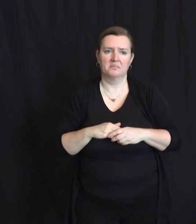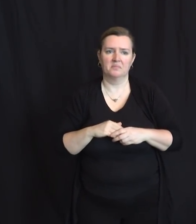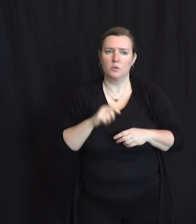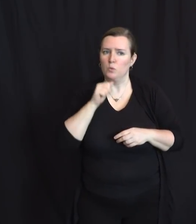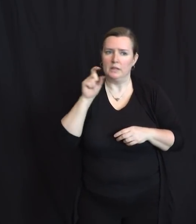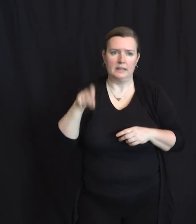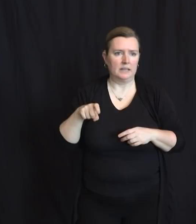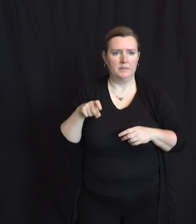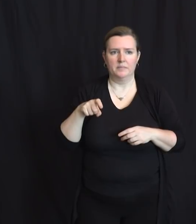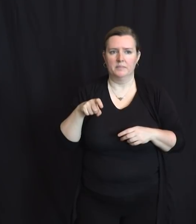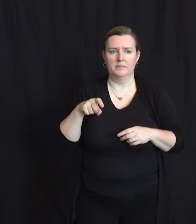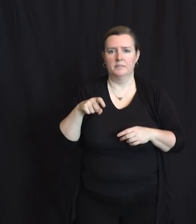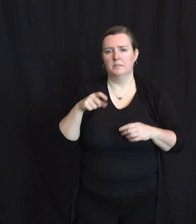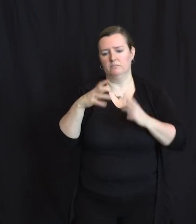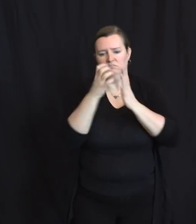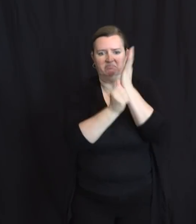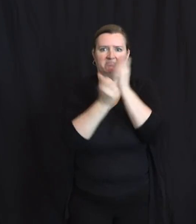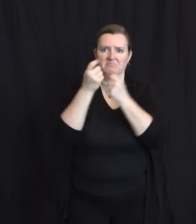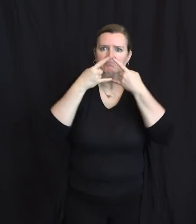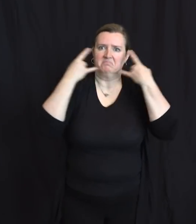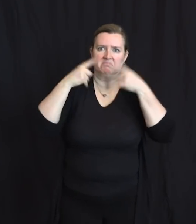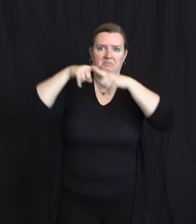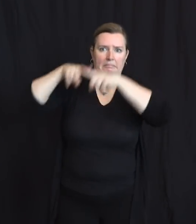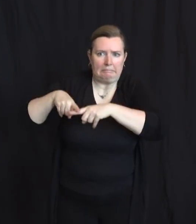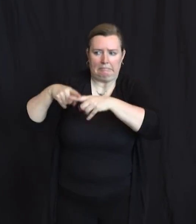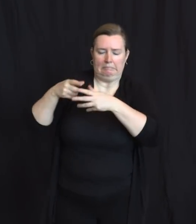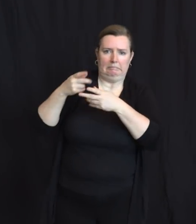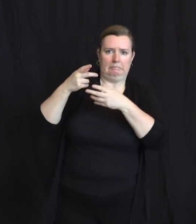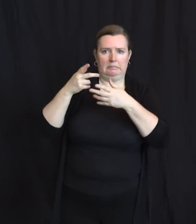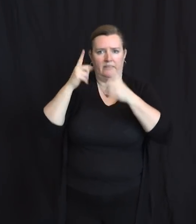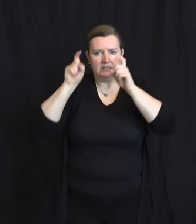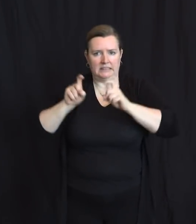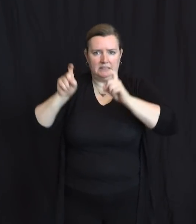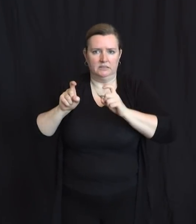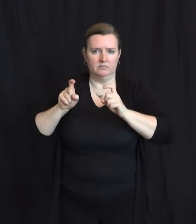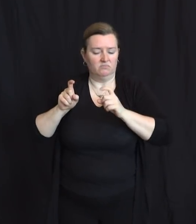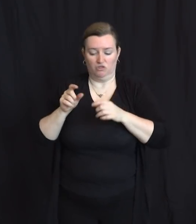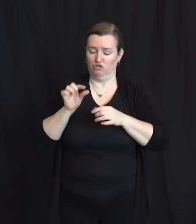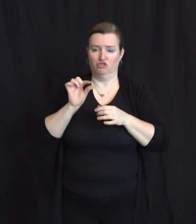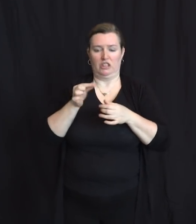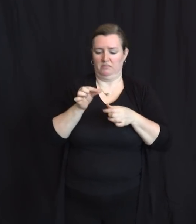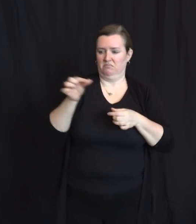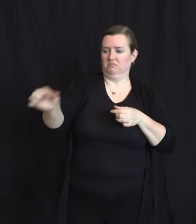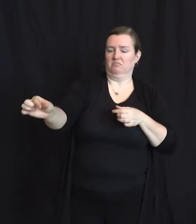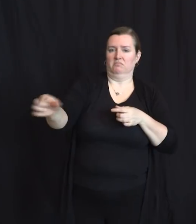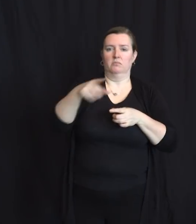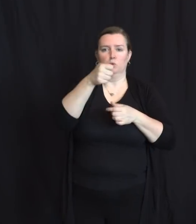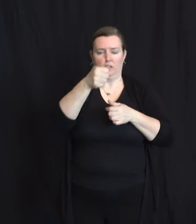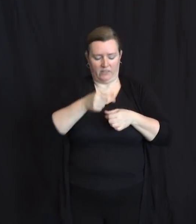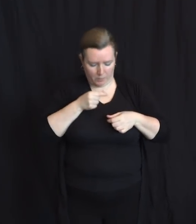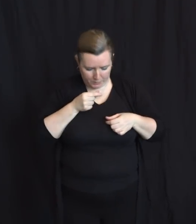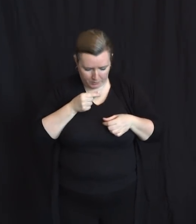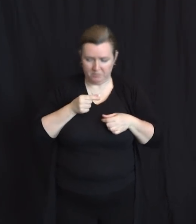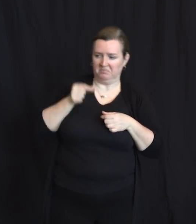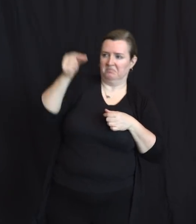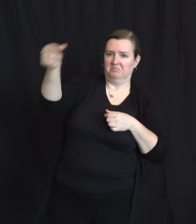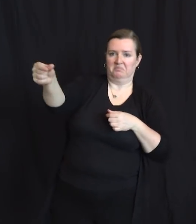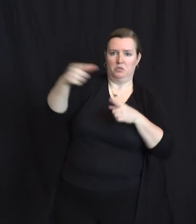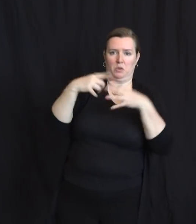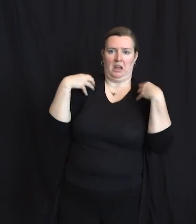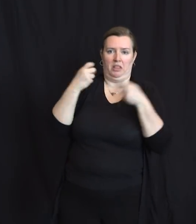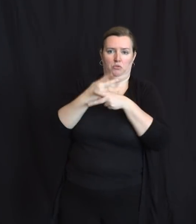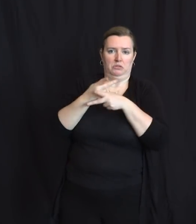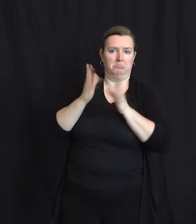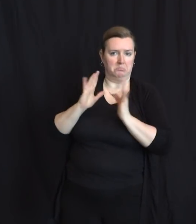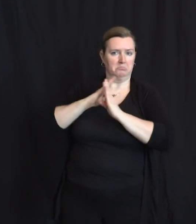have heard a lot about the shortages during collection by 90% because you don't need the PPEs in order to be able to collect the specimens,